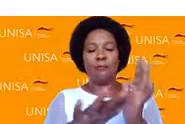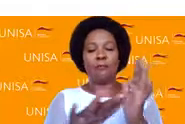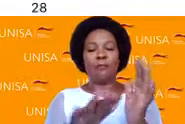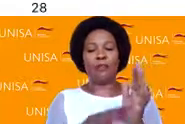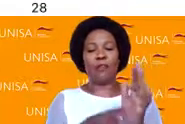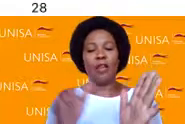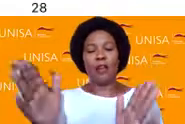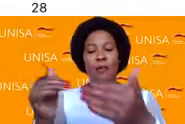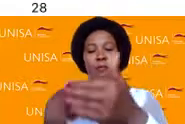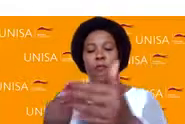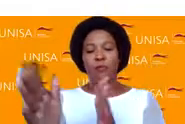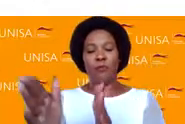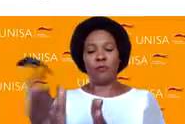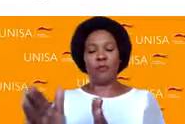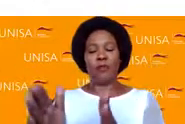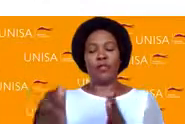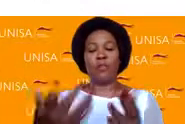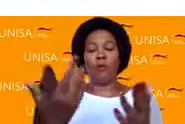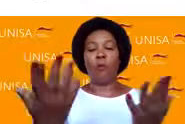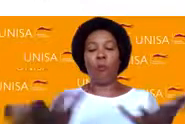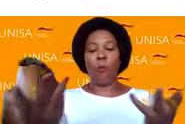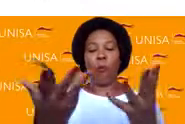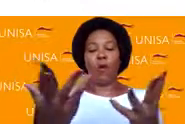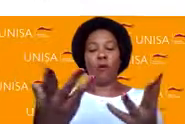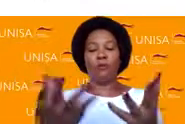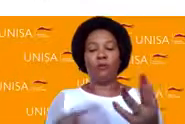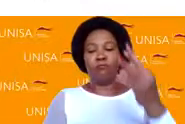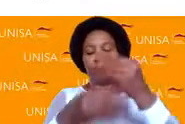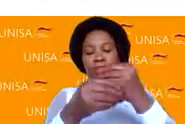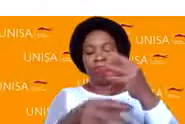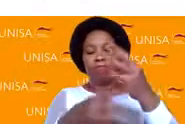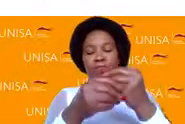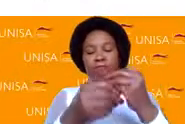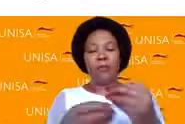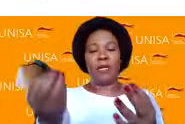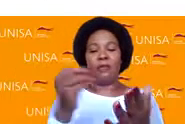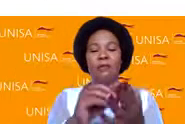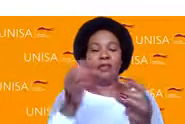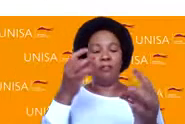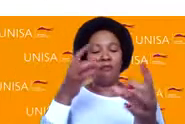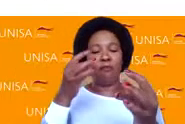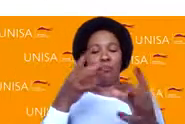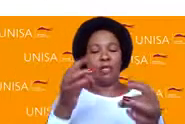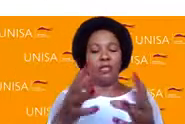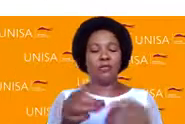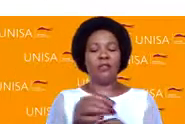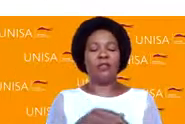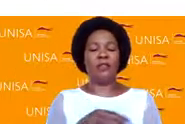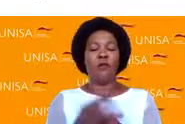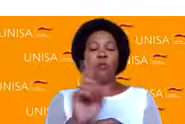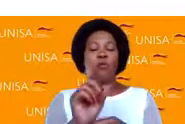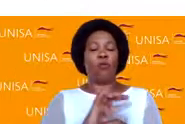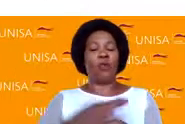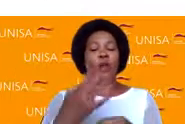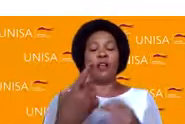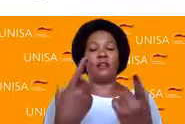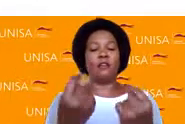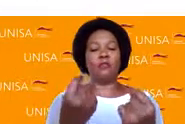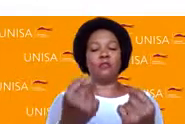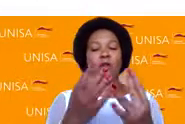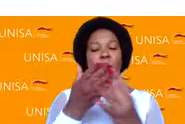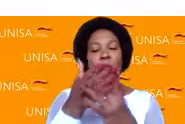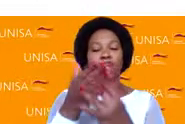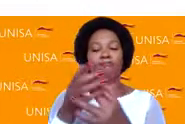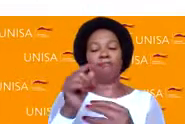blocks that lecturers can add to show additional information. But what I want you to do is when you access the